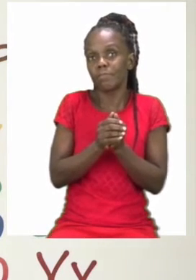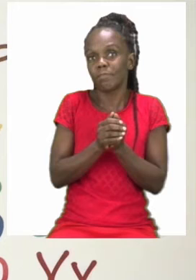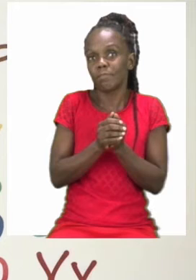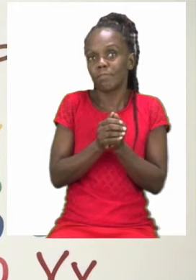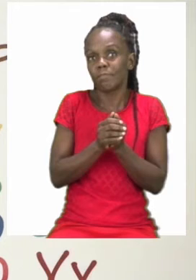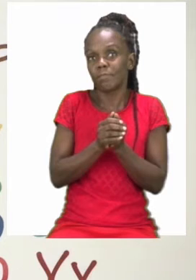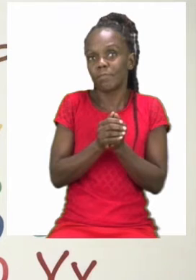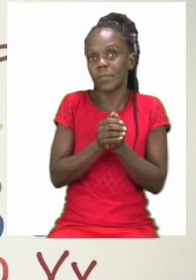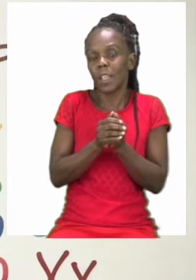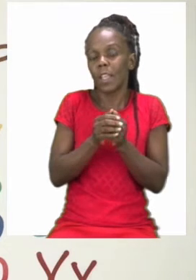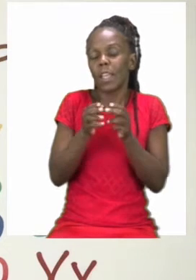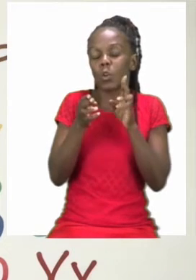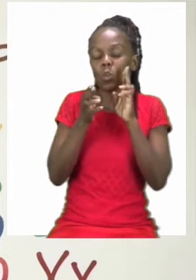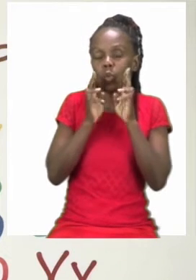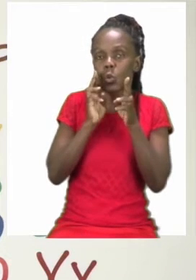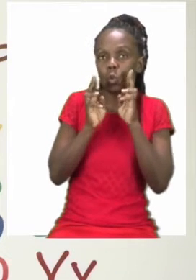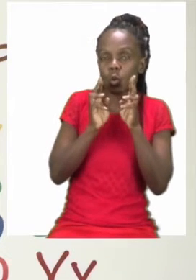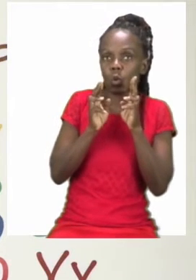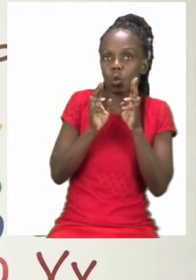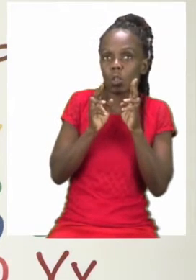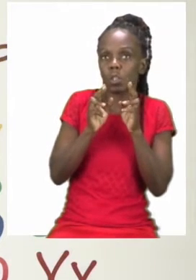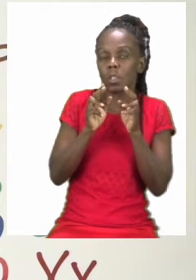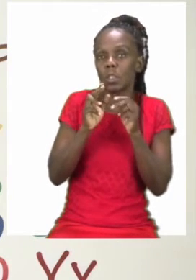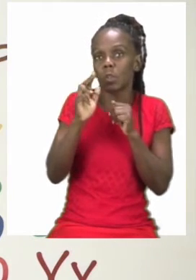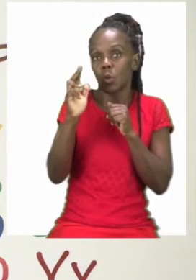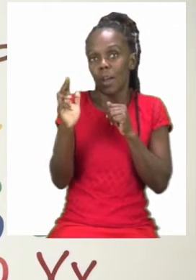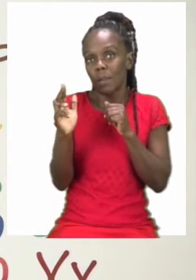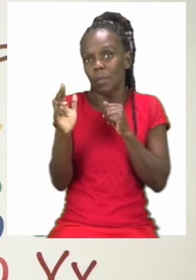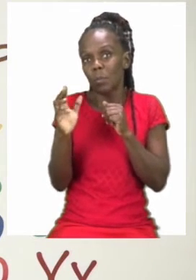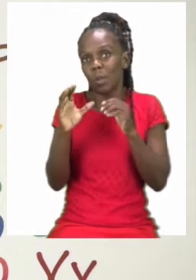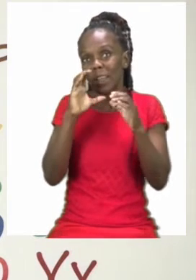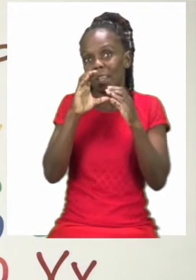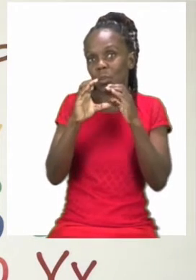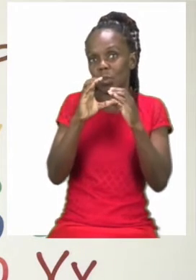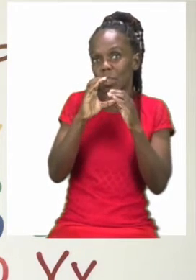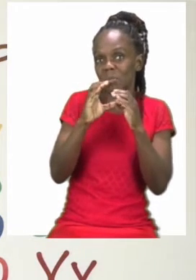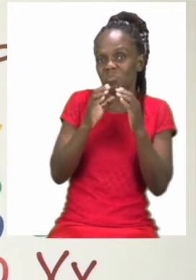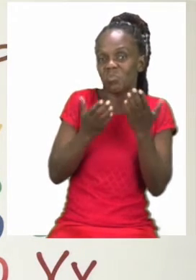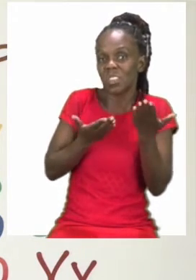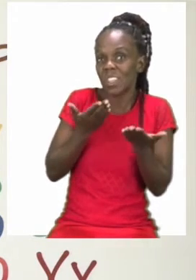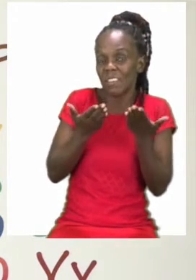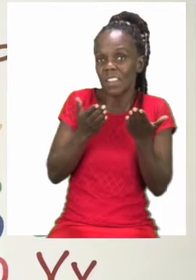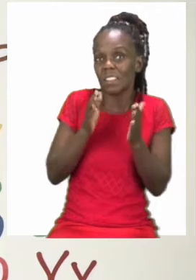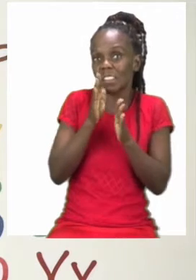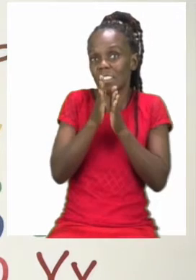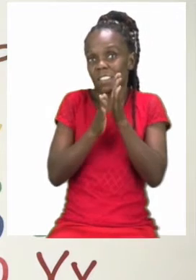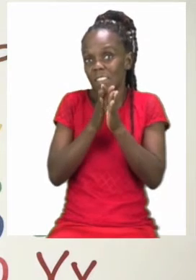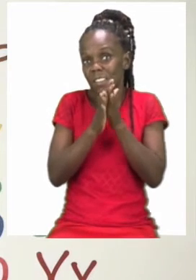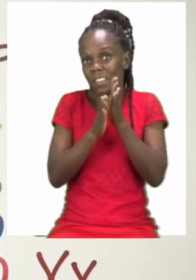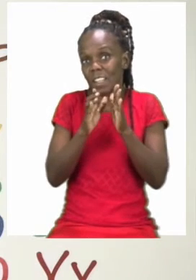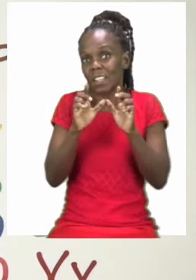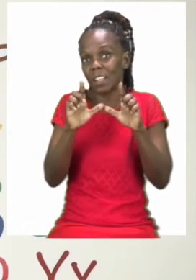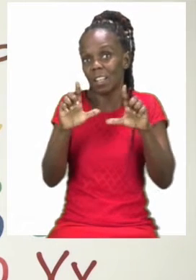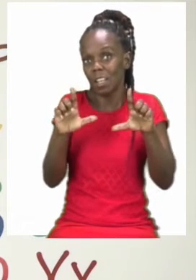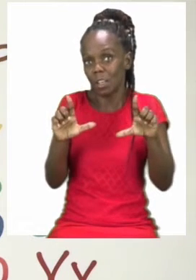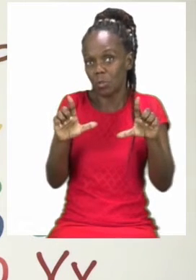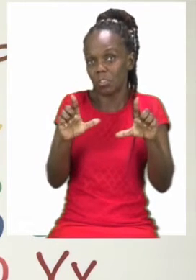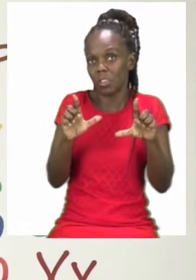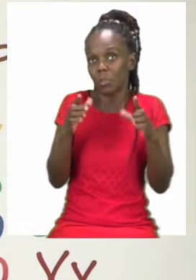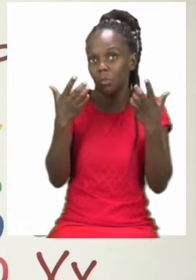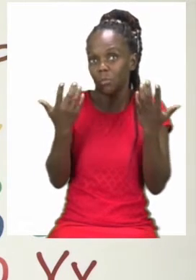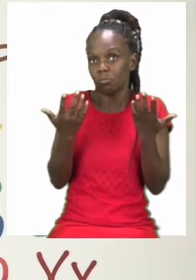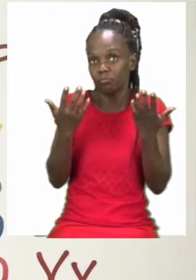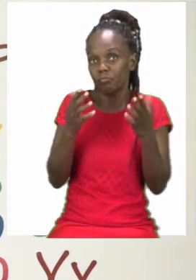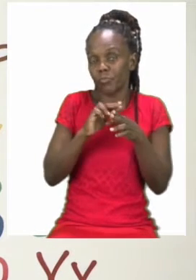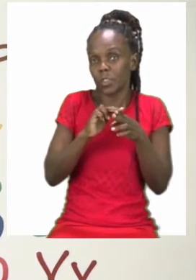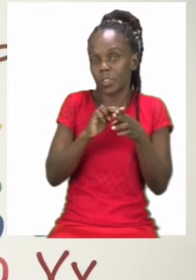to people and communicate, just like how we say hello and how we say